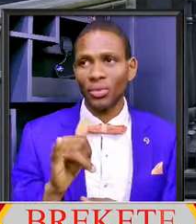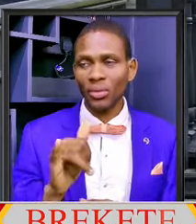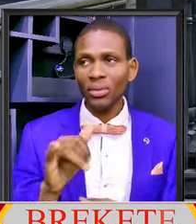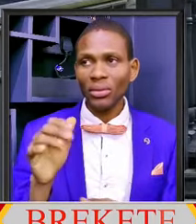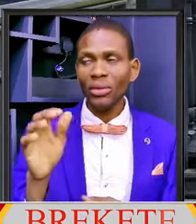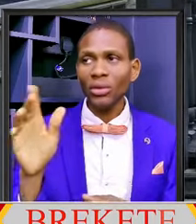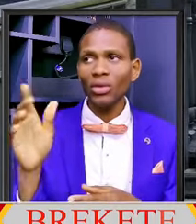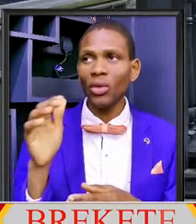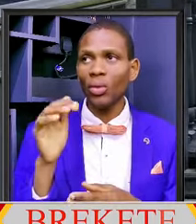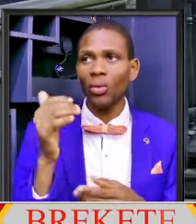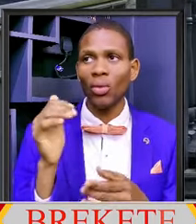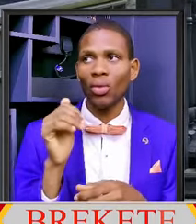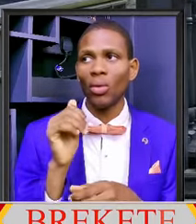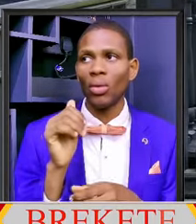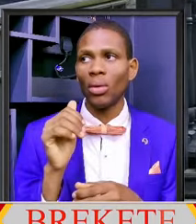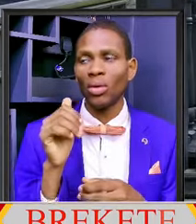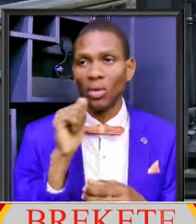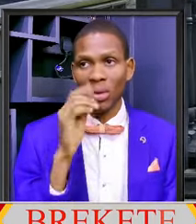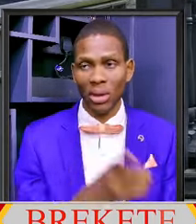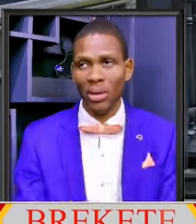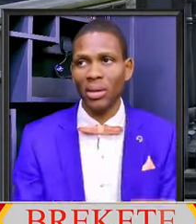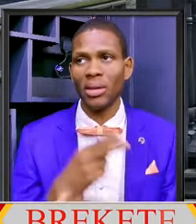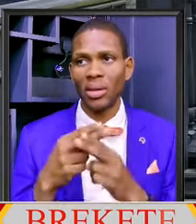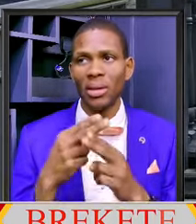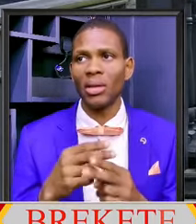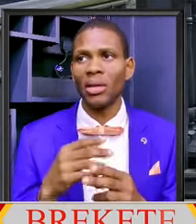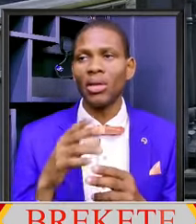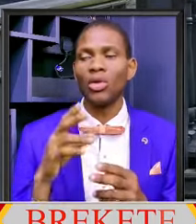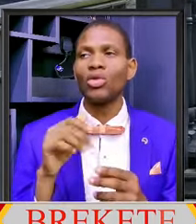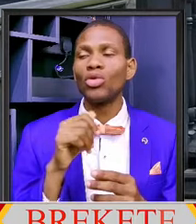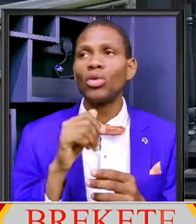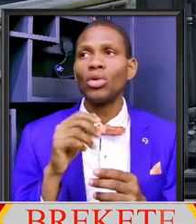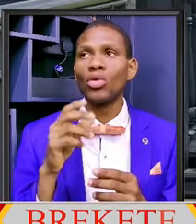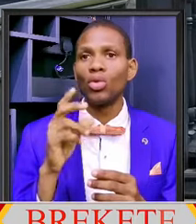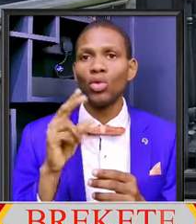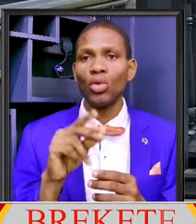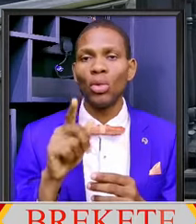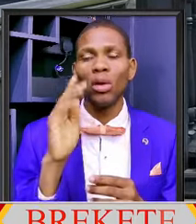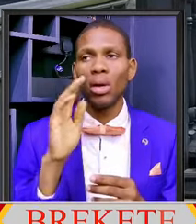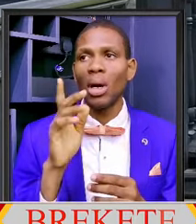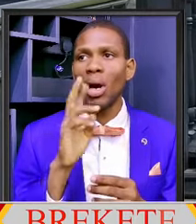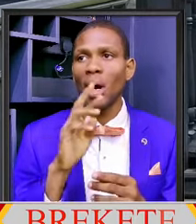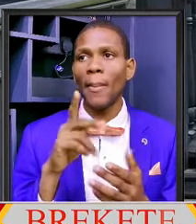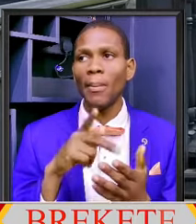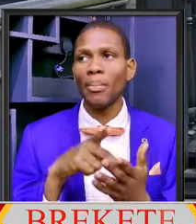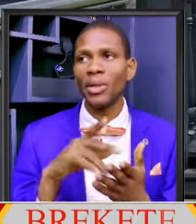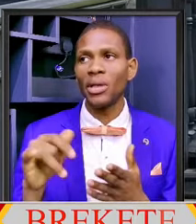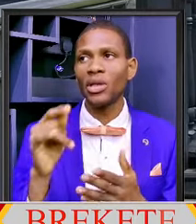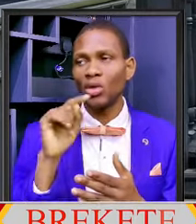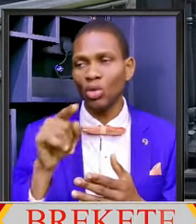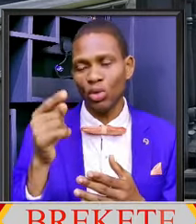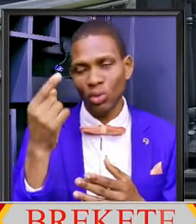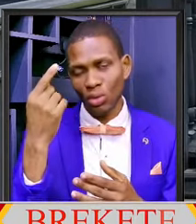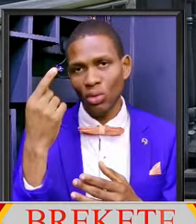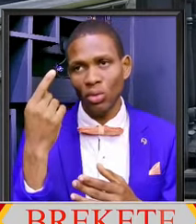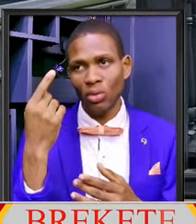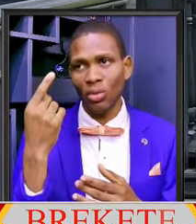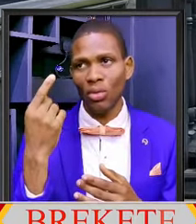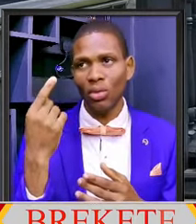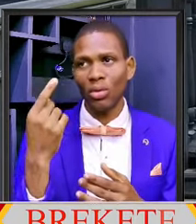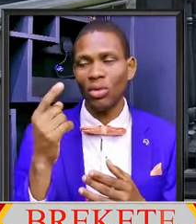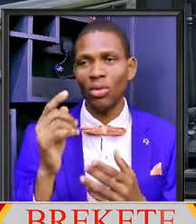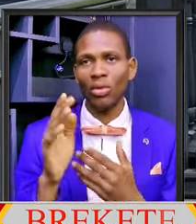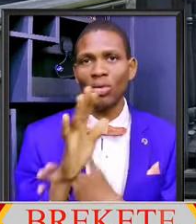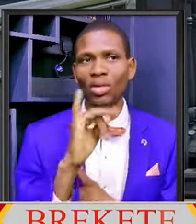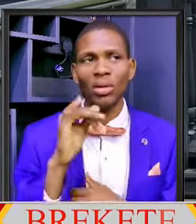Nobody say anybody they pay you for your effort. Nobody than God. Mm-hmm. God are